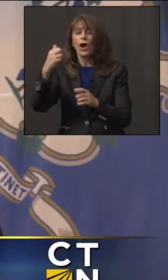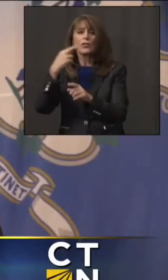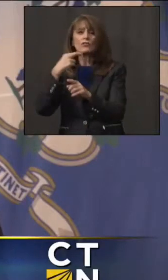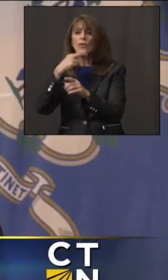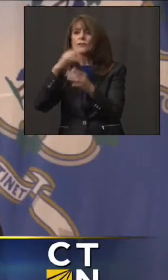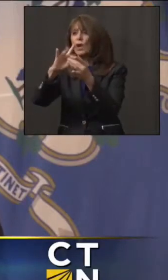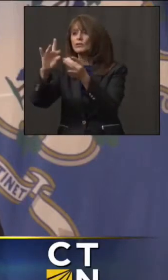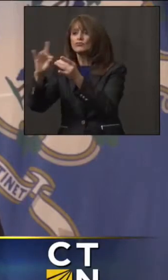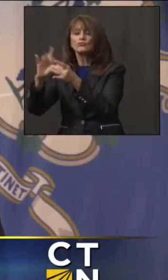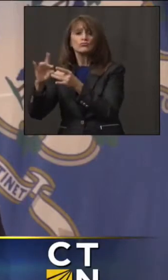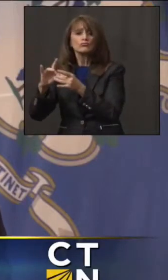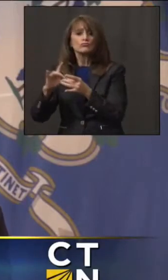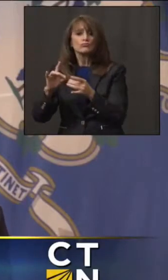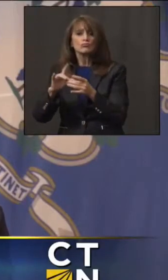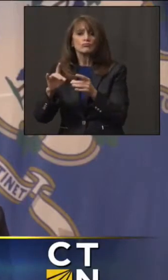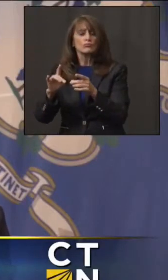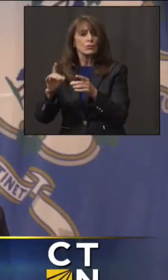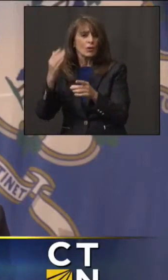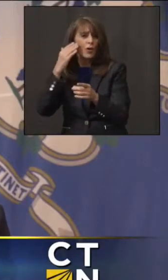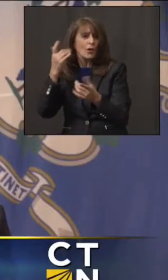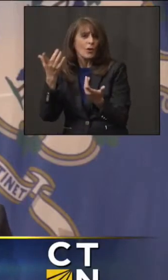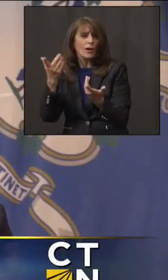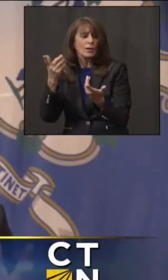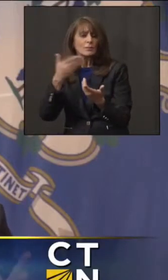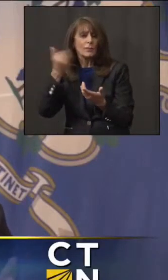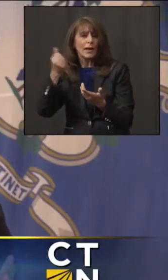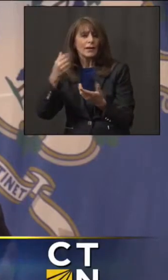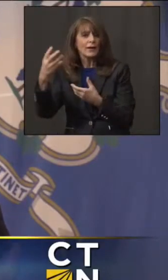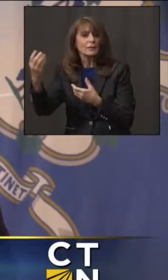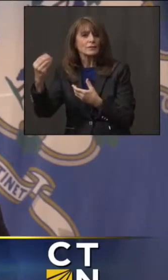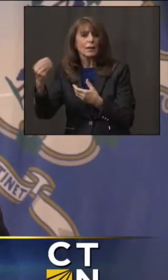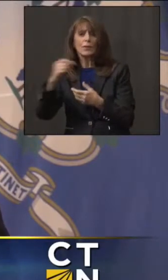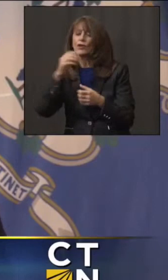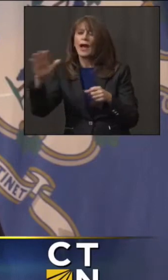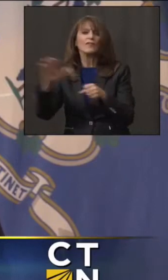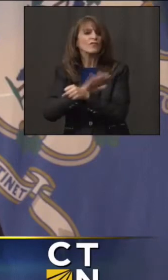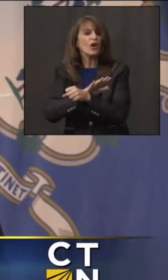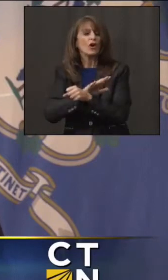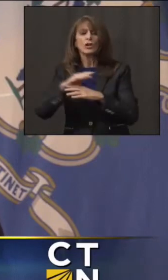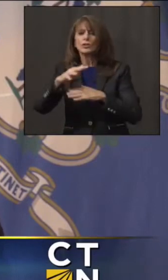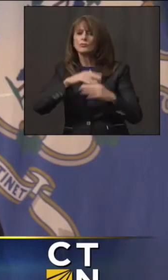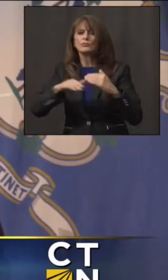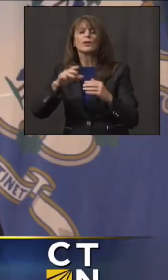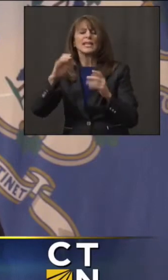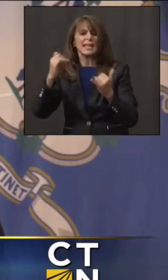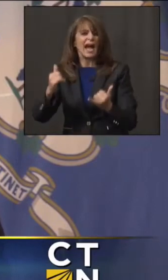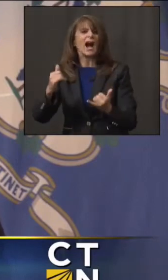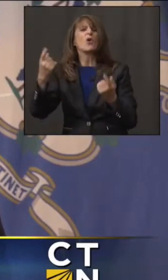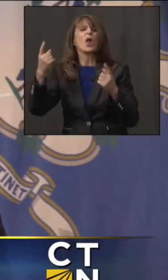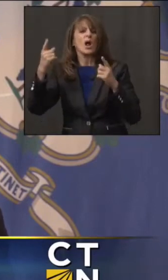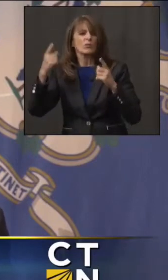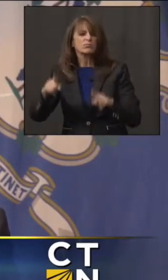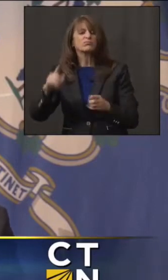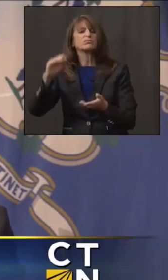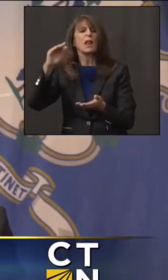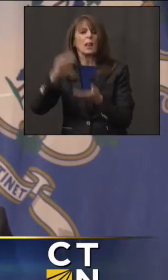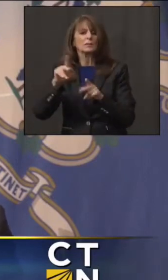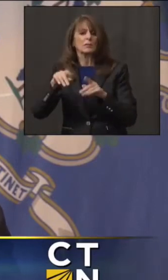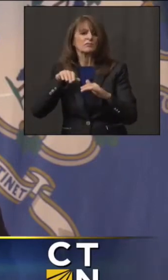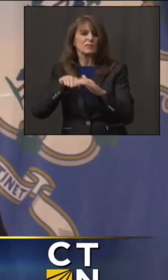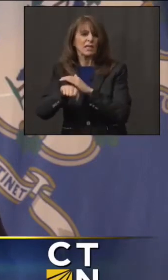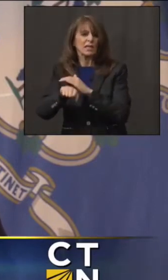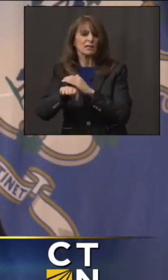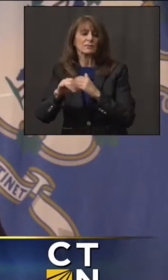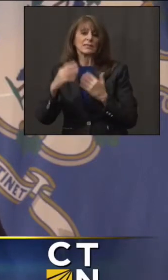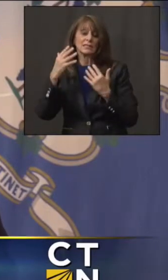right now. I think they're not full. I think they're at less capacity, and I think, sadly for